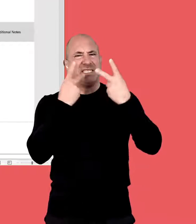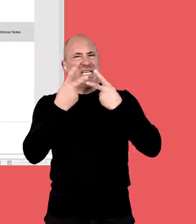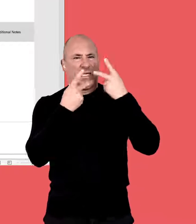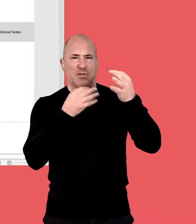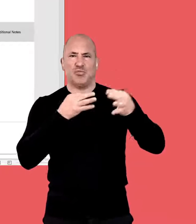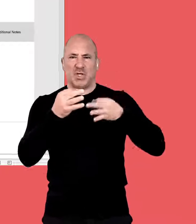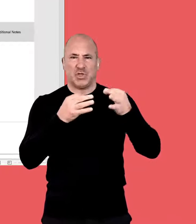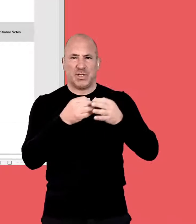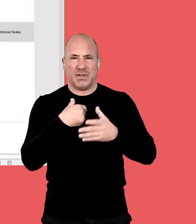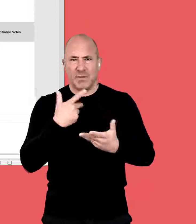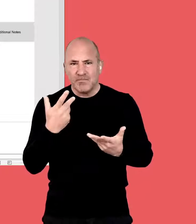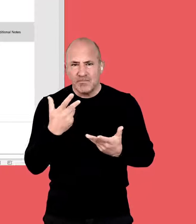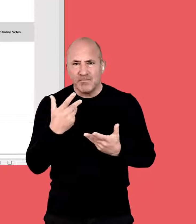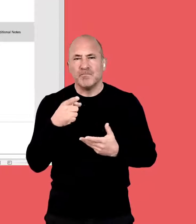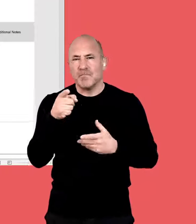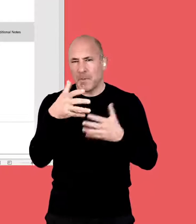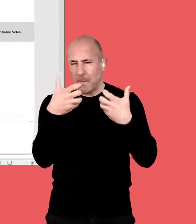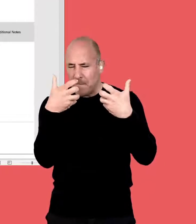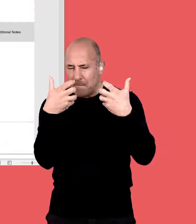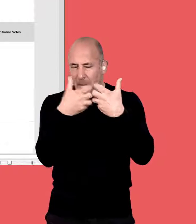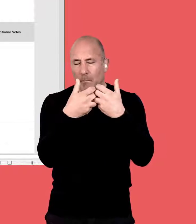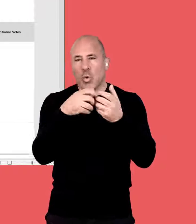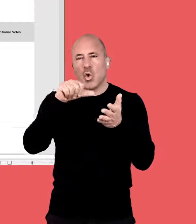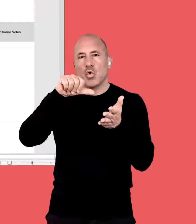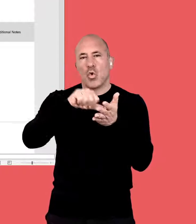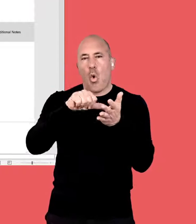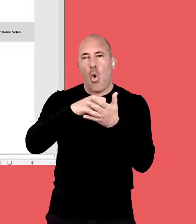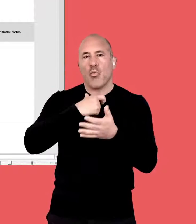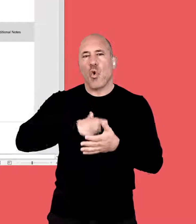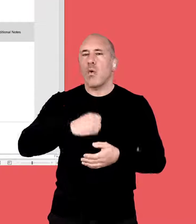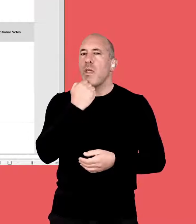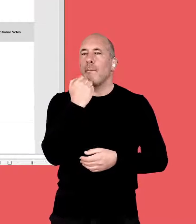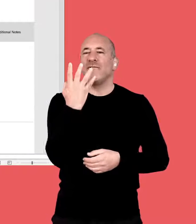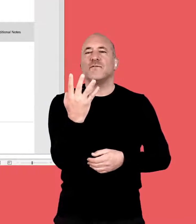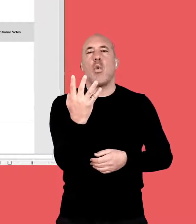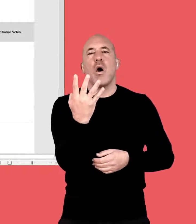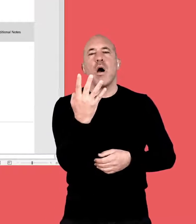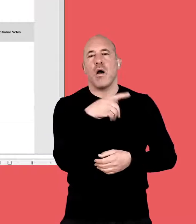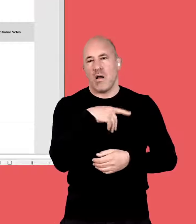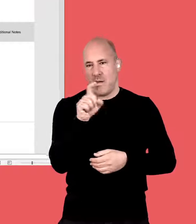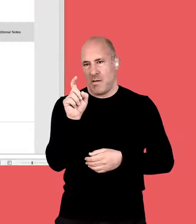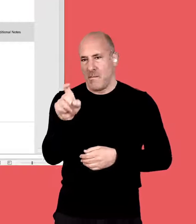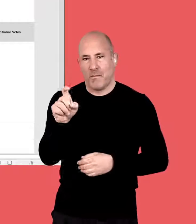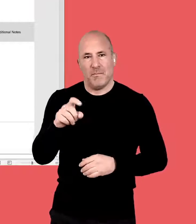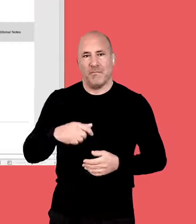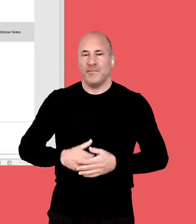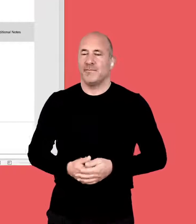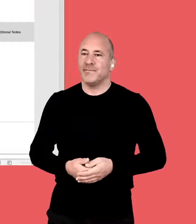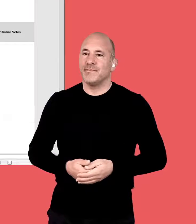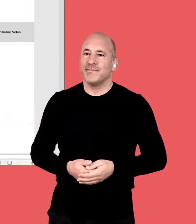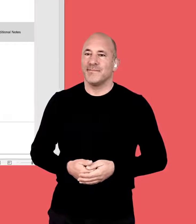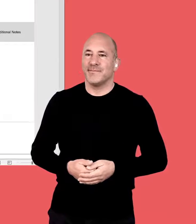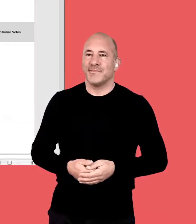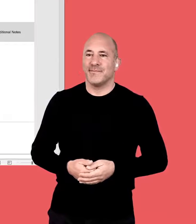singing strategy, I'm going to indicate that it aligns closely with core role 4.